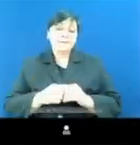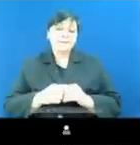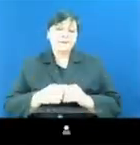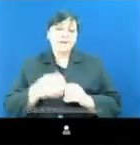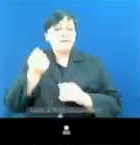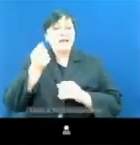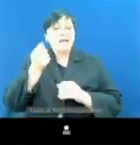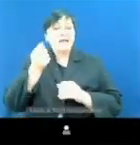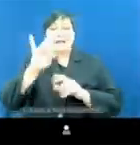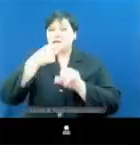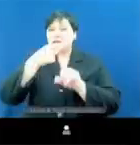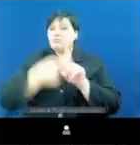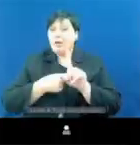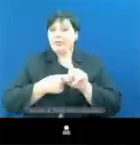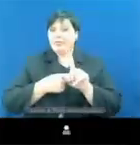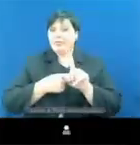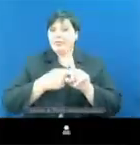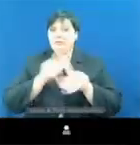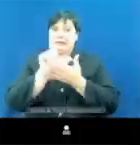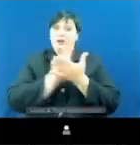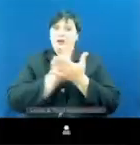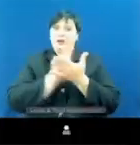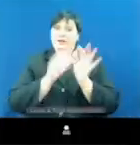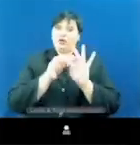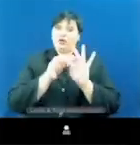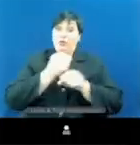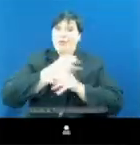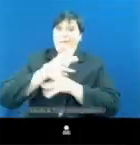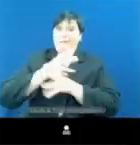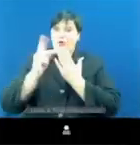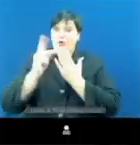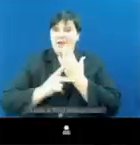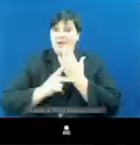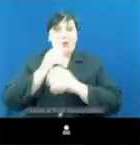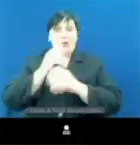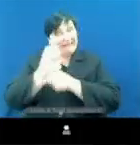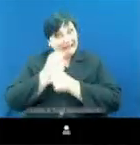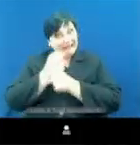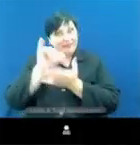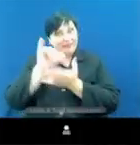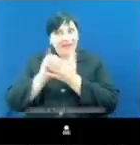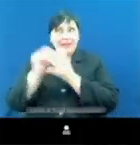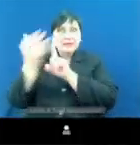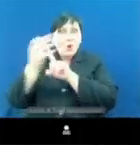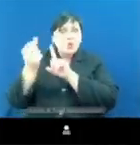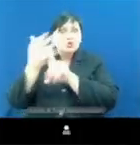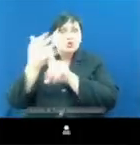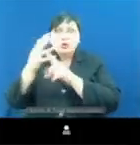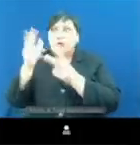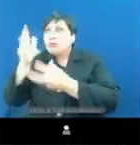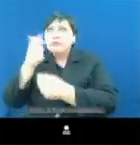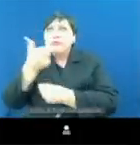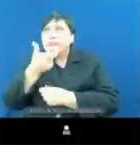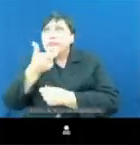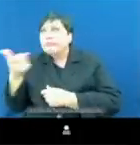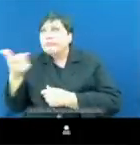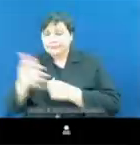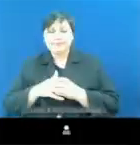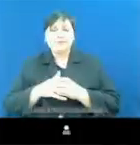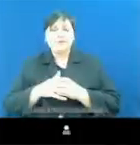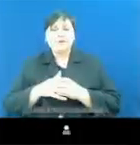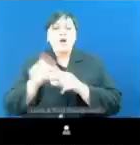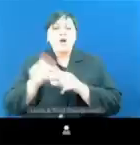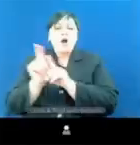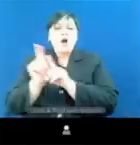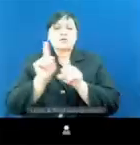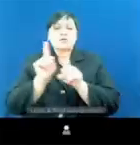program to get that exposure, right? And the Institute for Legal Interpreting